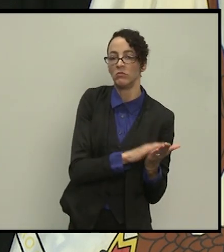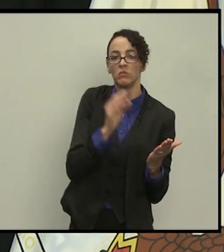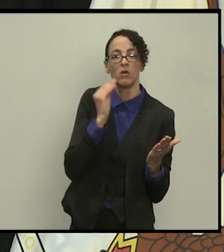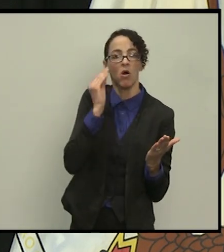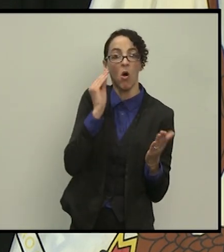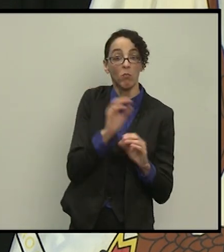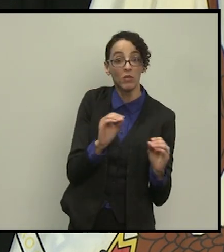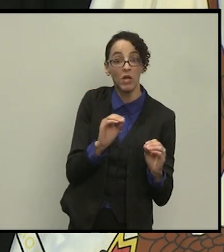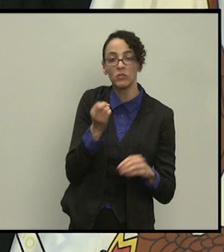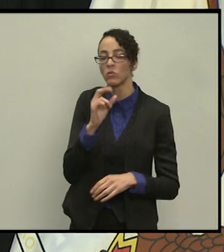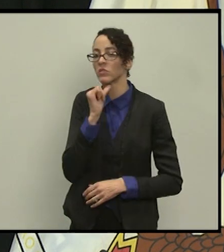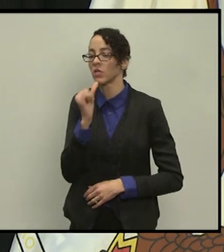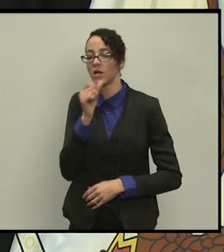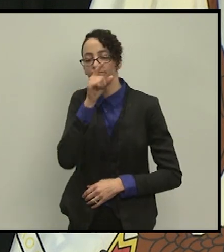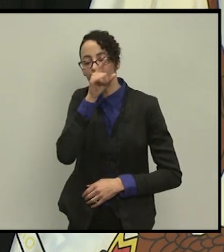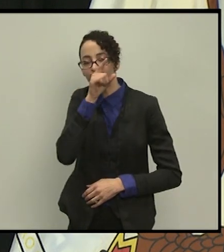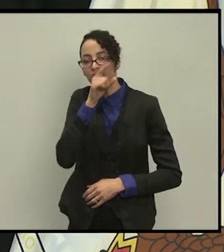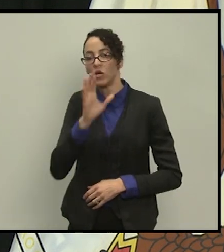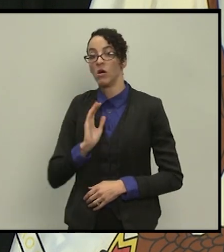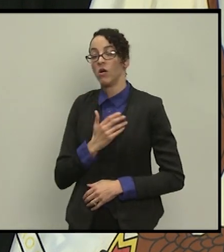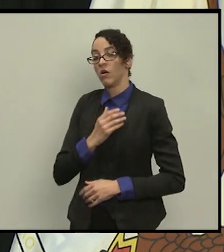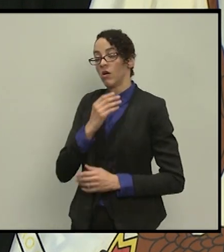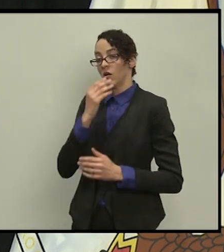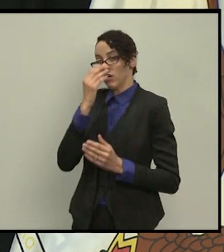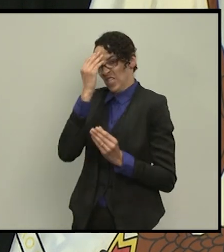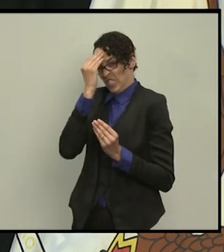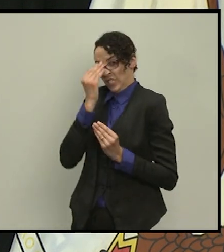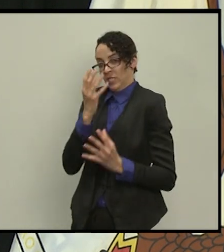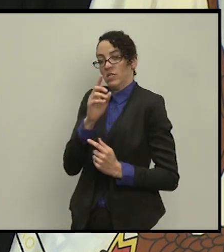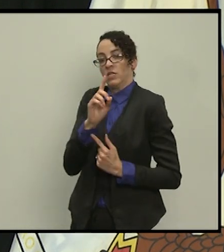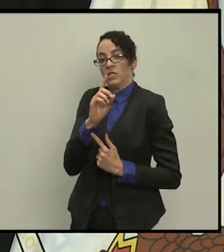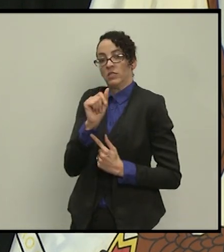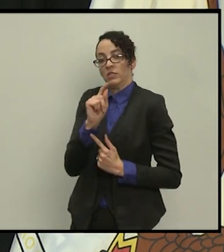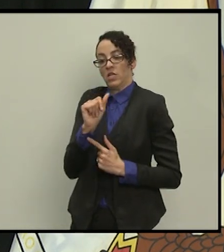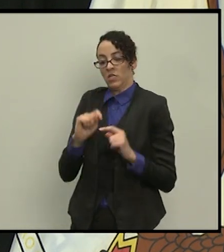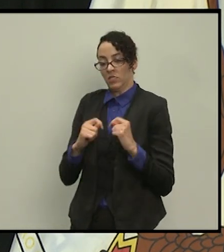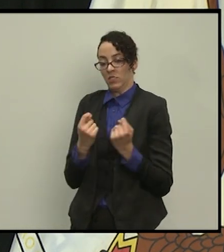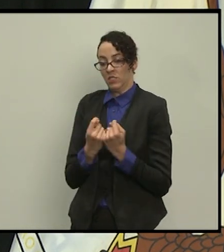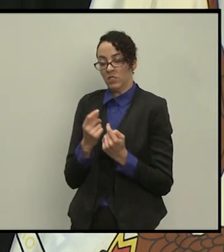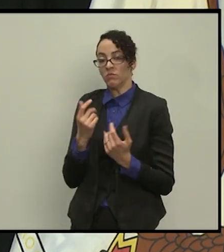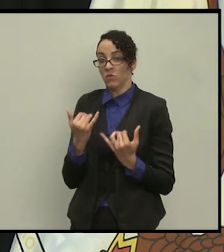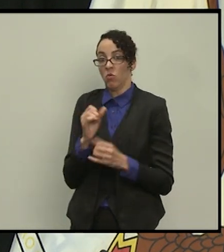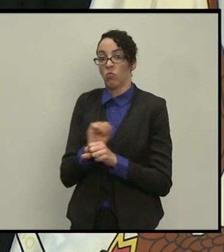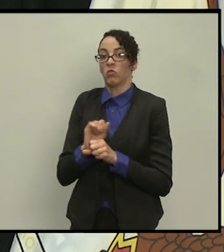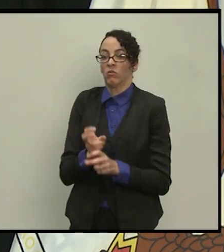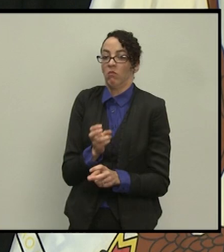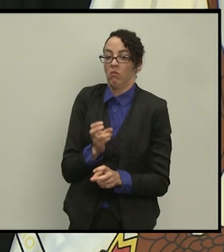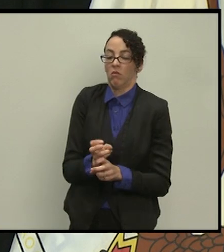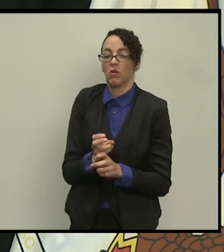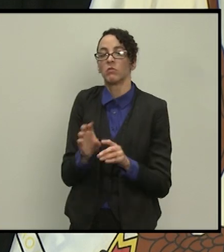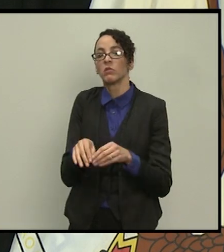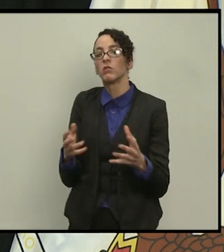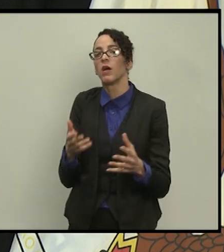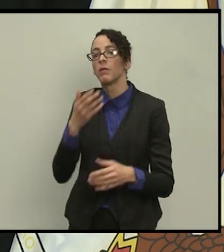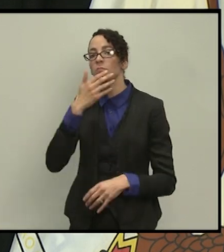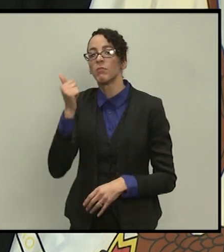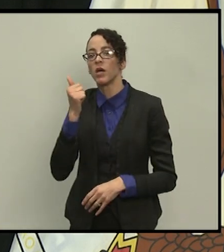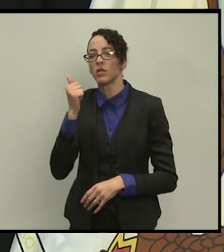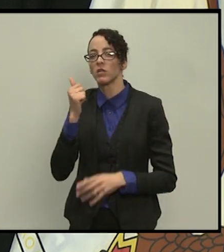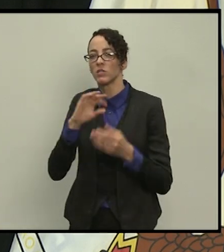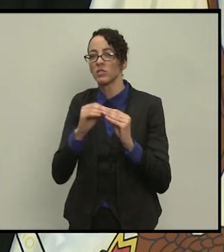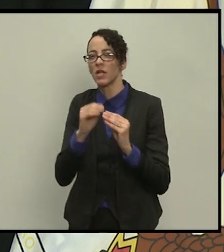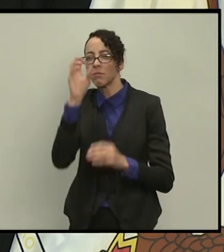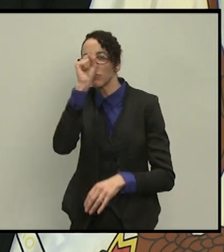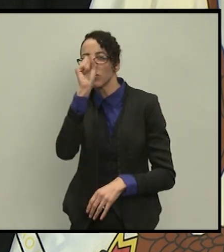and our data team is working hard to provide better estimates based on hospital numbers and based on